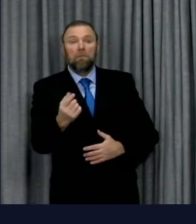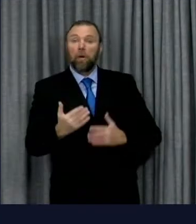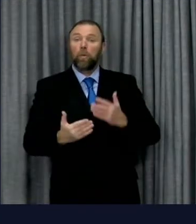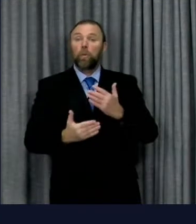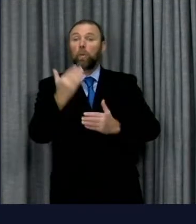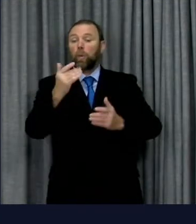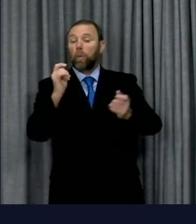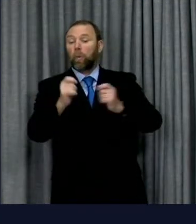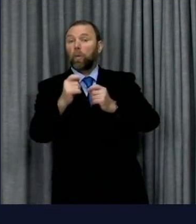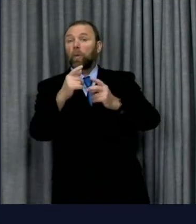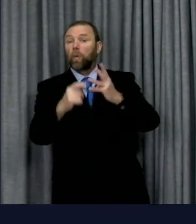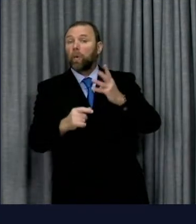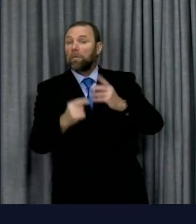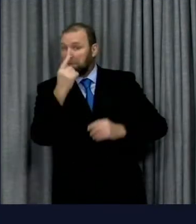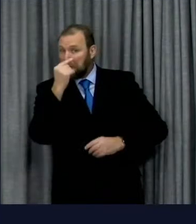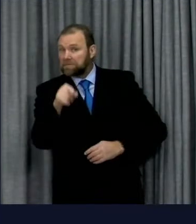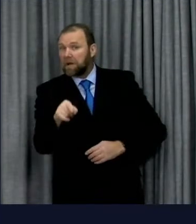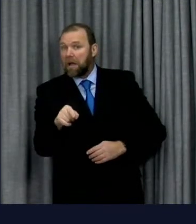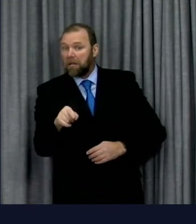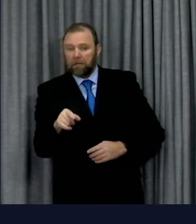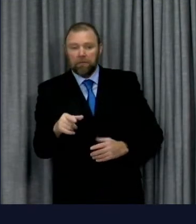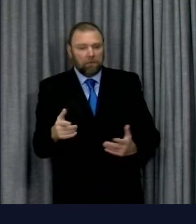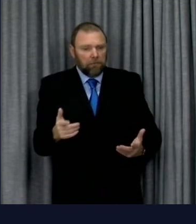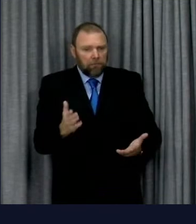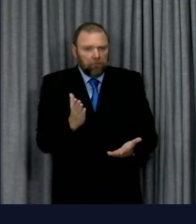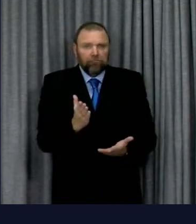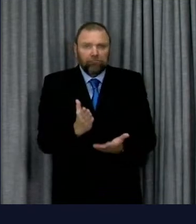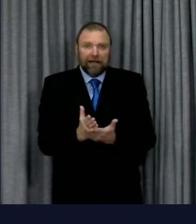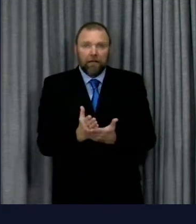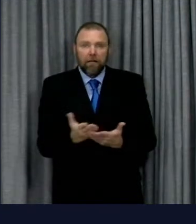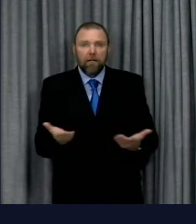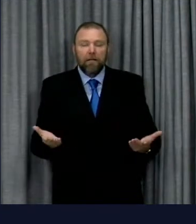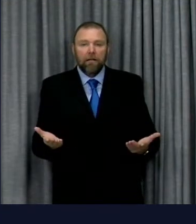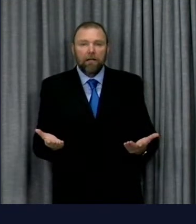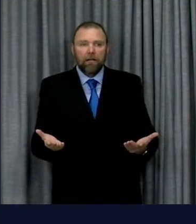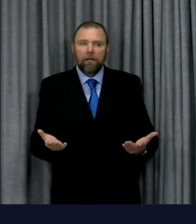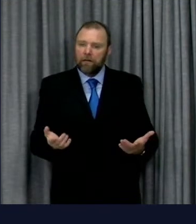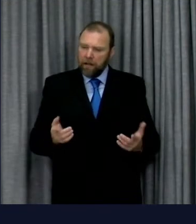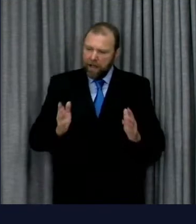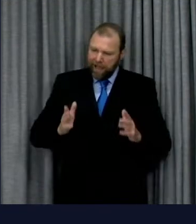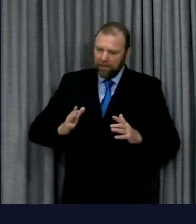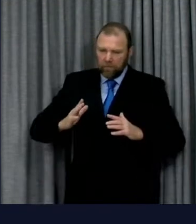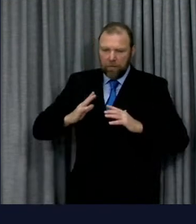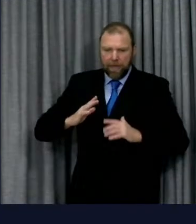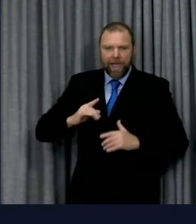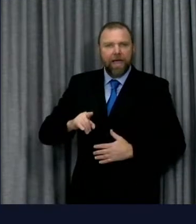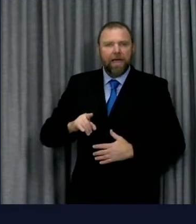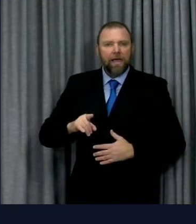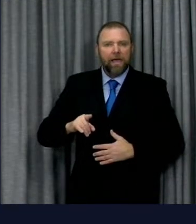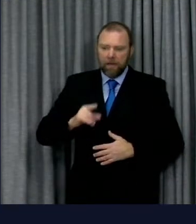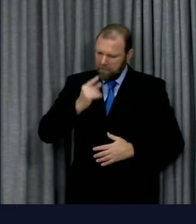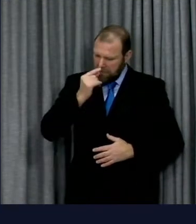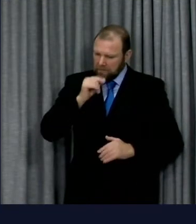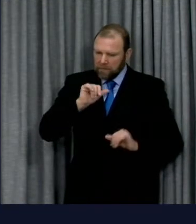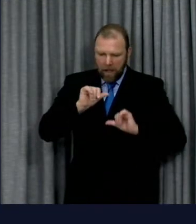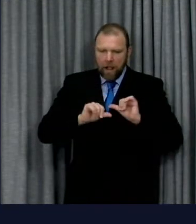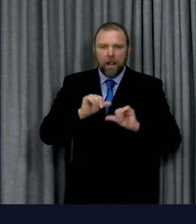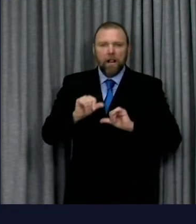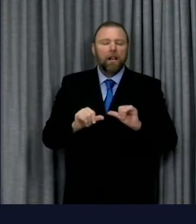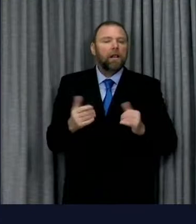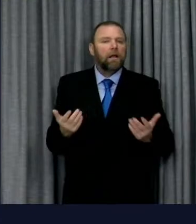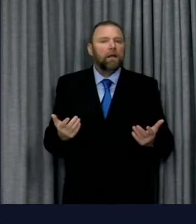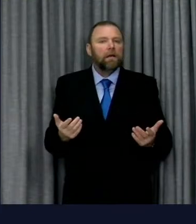could yet emerge is real, and therefore we have to prepare for the fact that we may yet